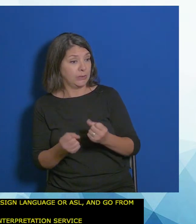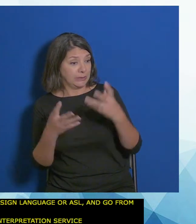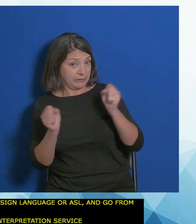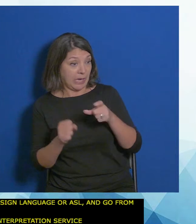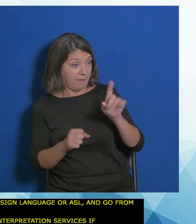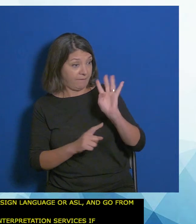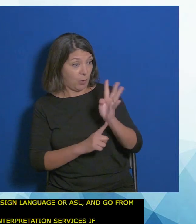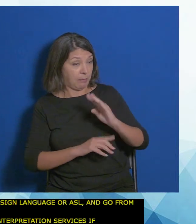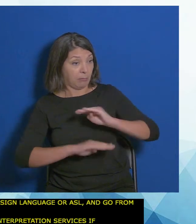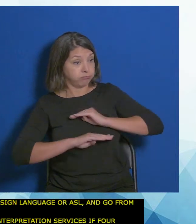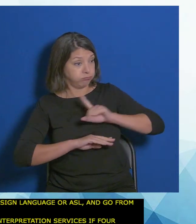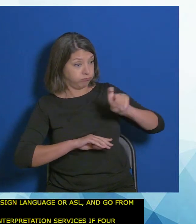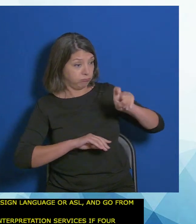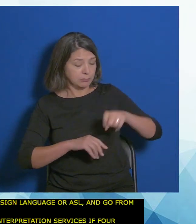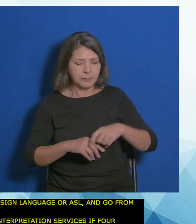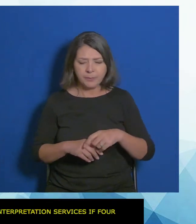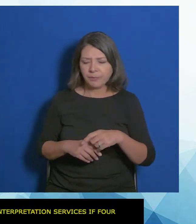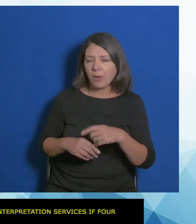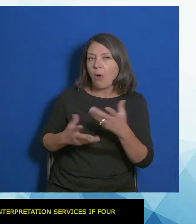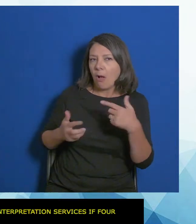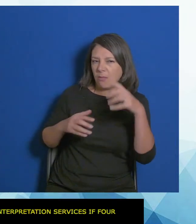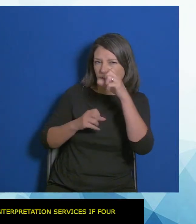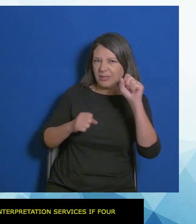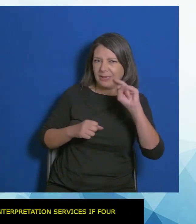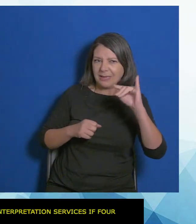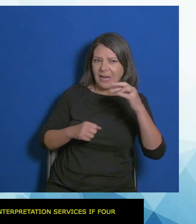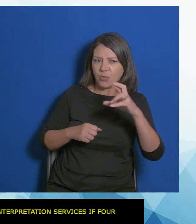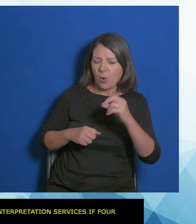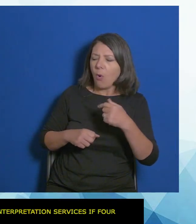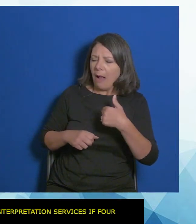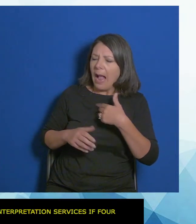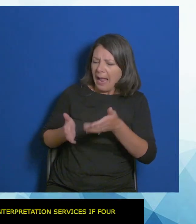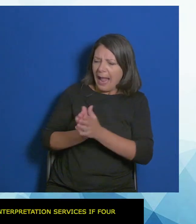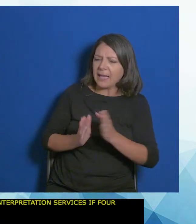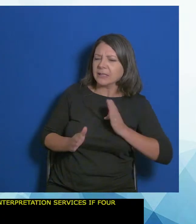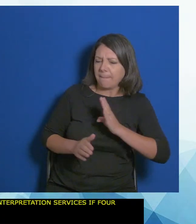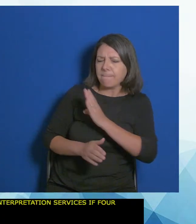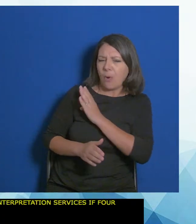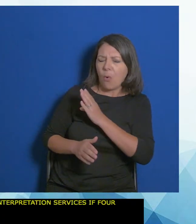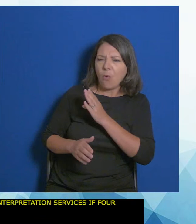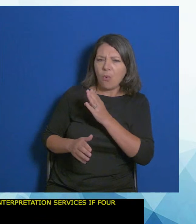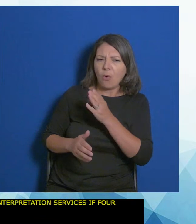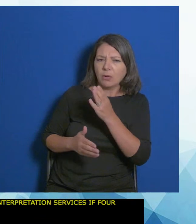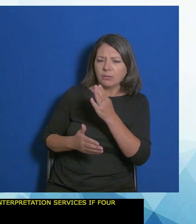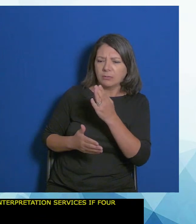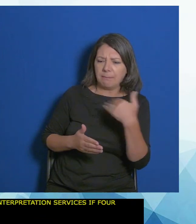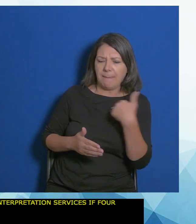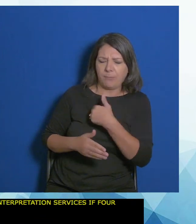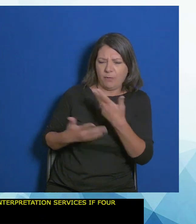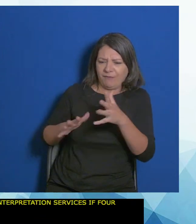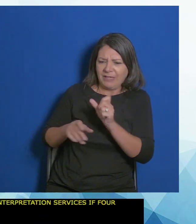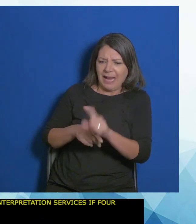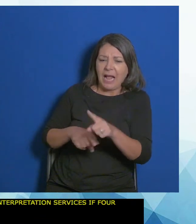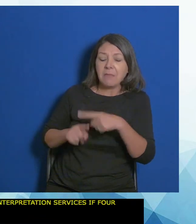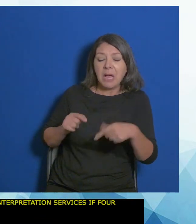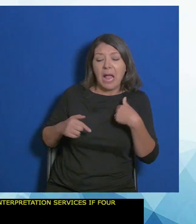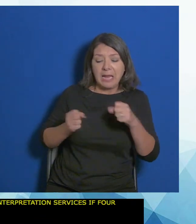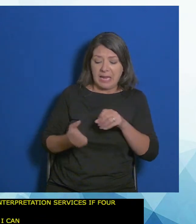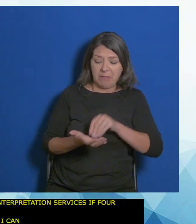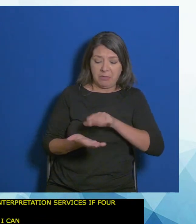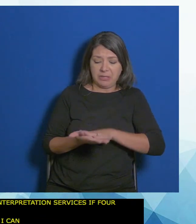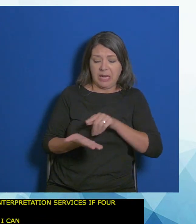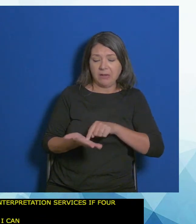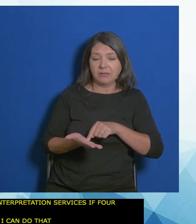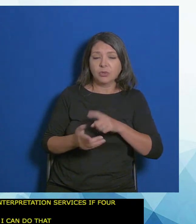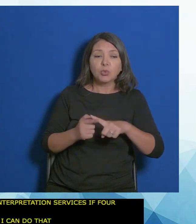to a board member last time, but I guess I can do that. I can put that on my agenda for before the next meeting, because it is,